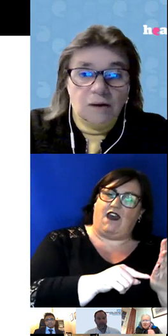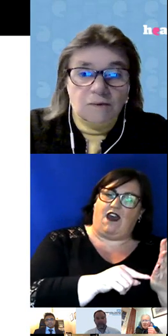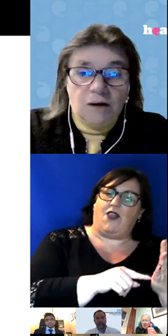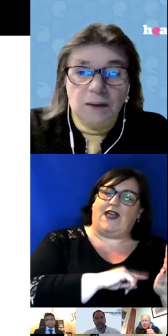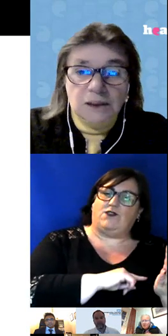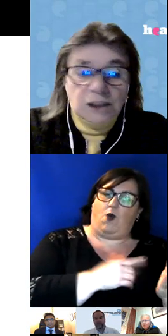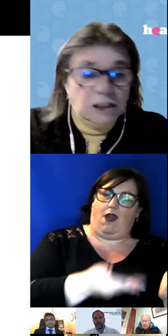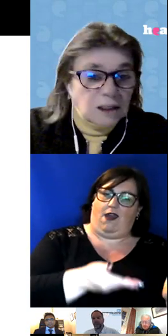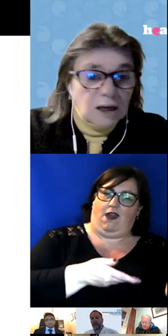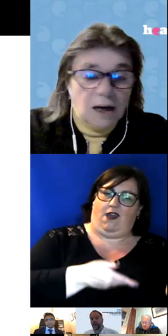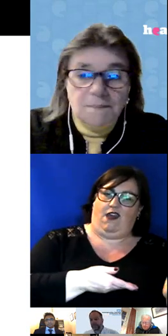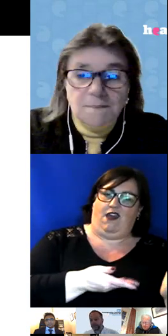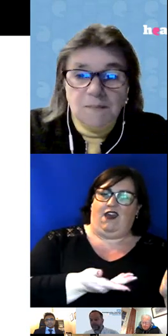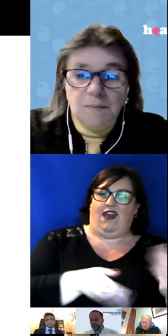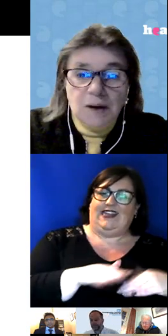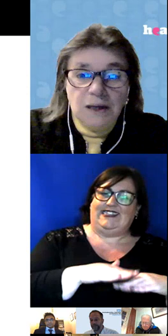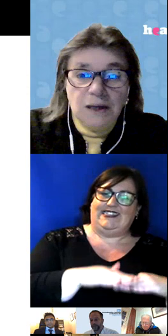Thank you very much.